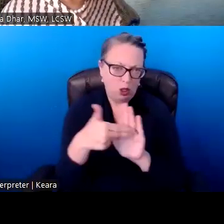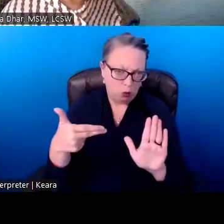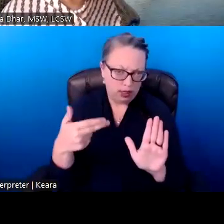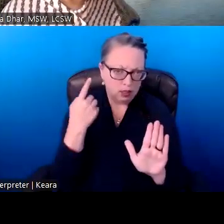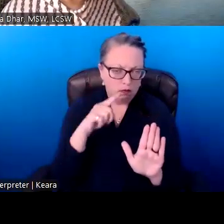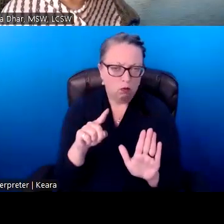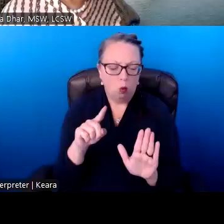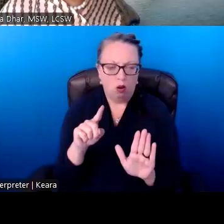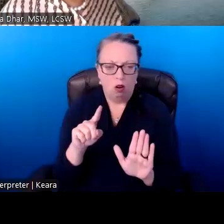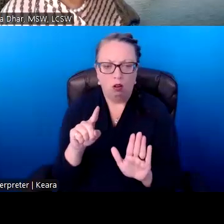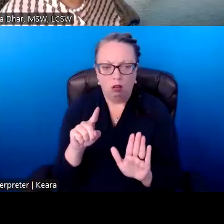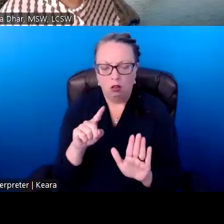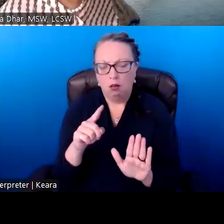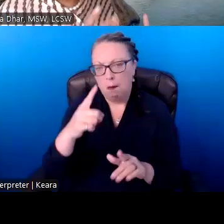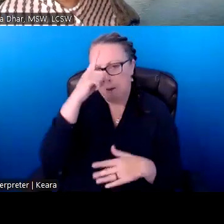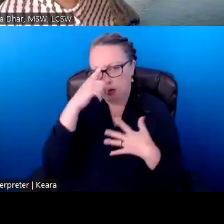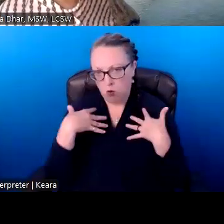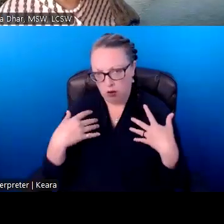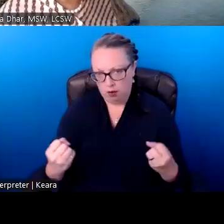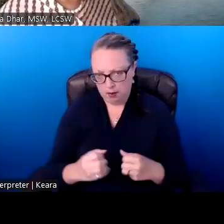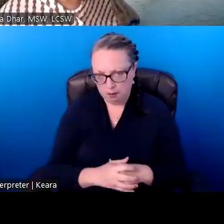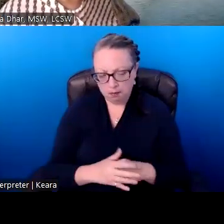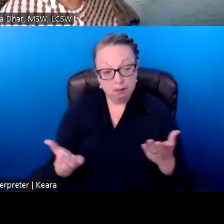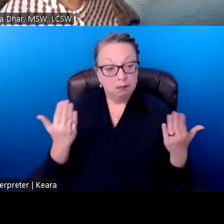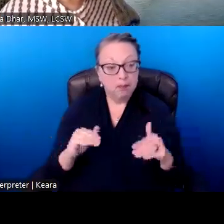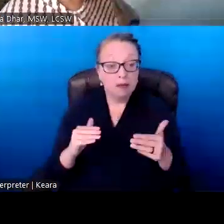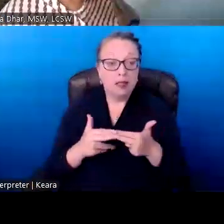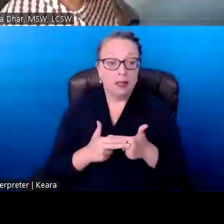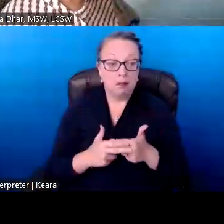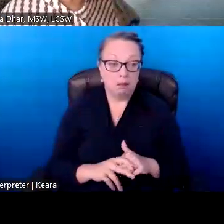for mental health. Next slide.